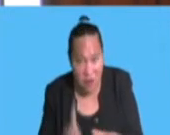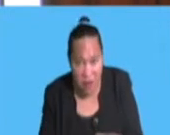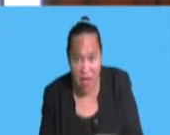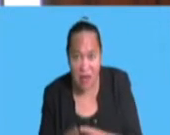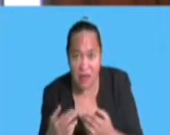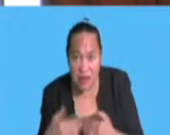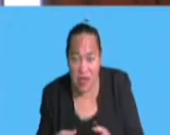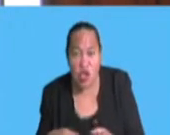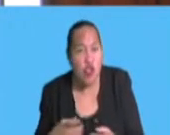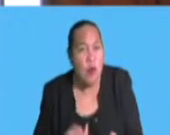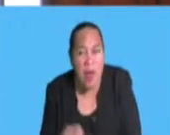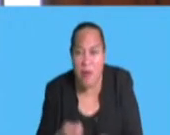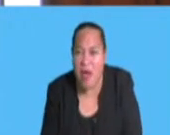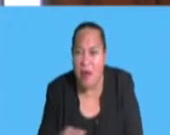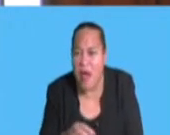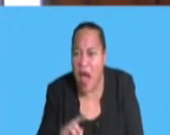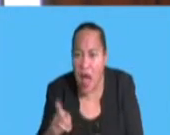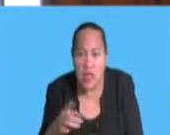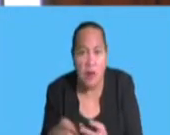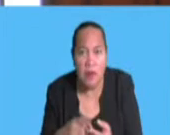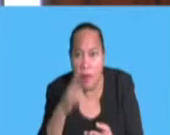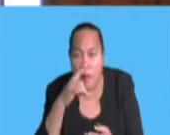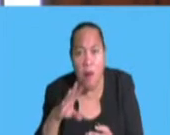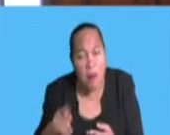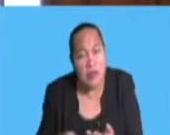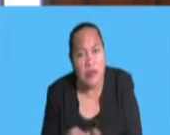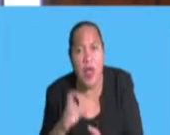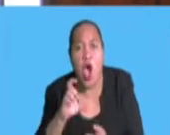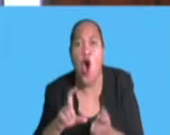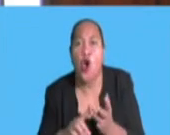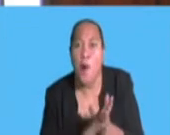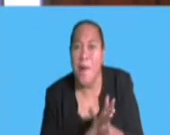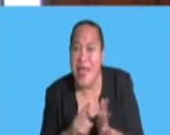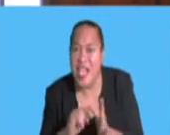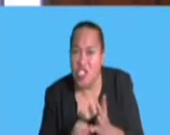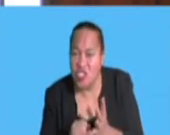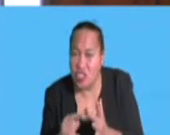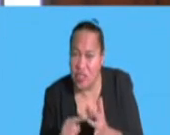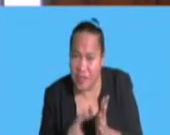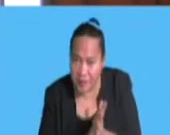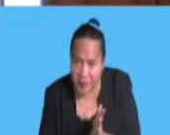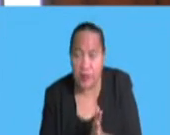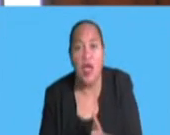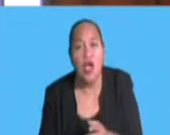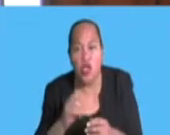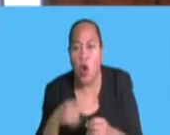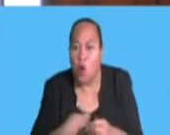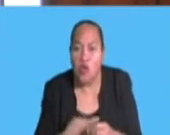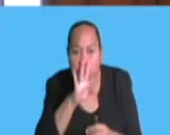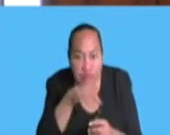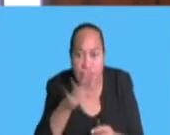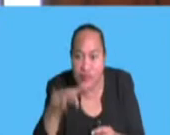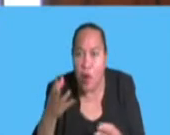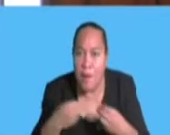with commissions. They will make the more that they collect, the more commissions they make. So, constantly auditing business and individuals